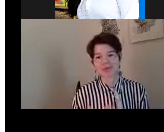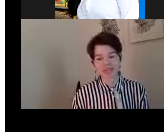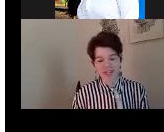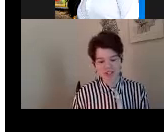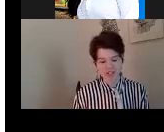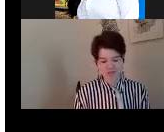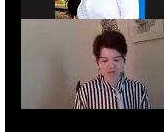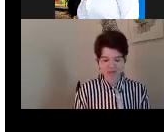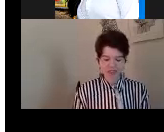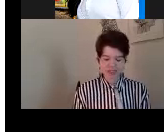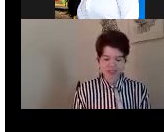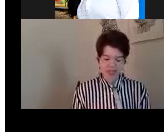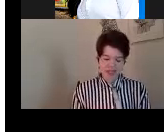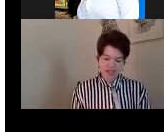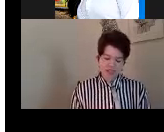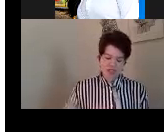incredibly rich.